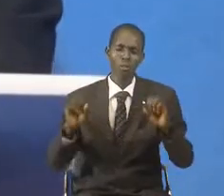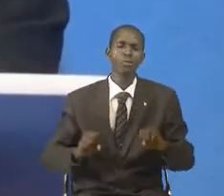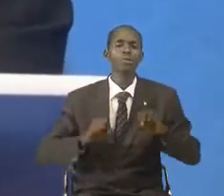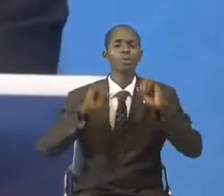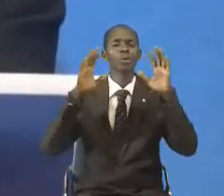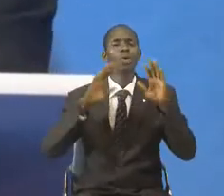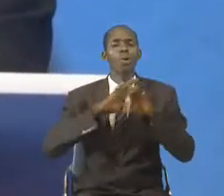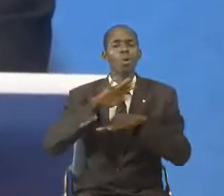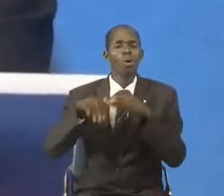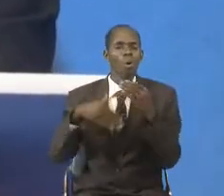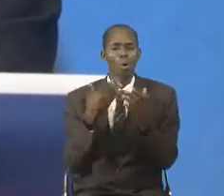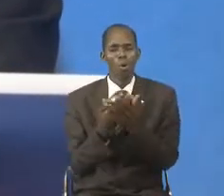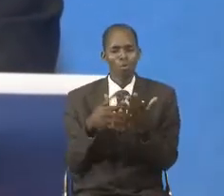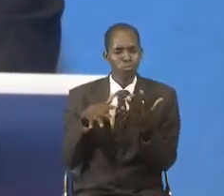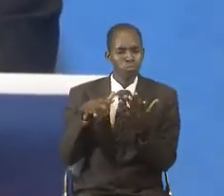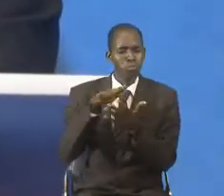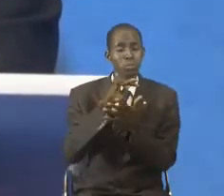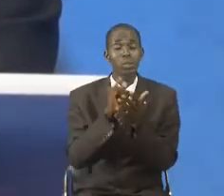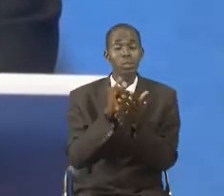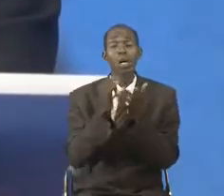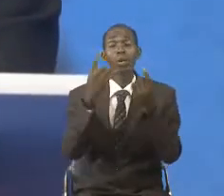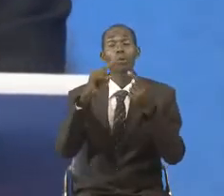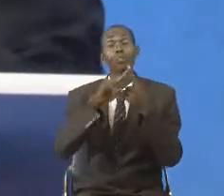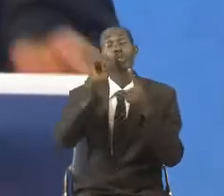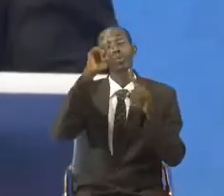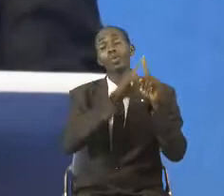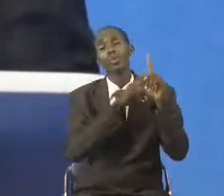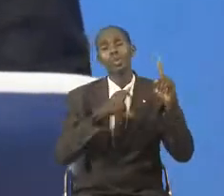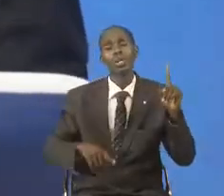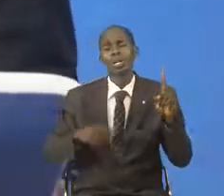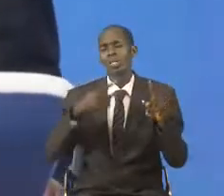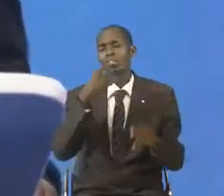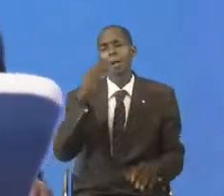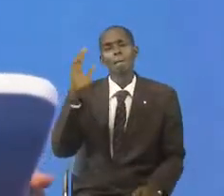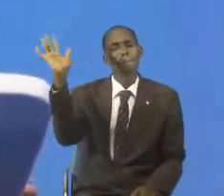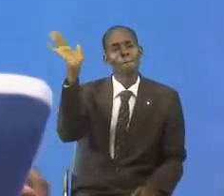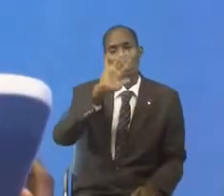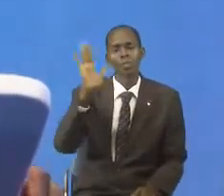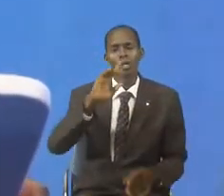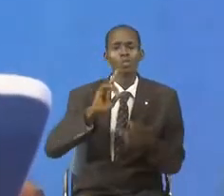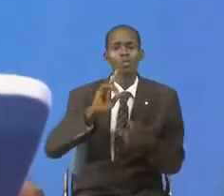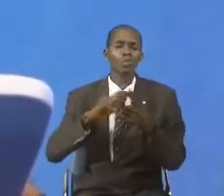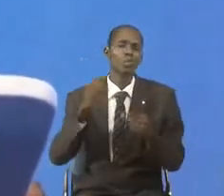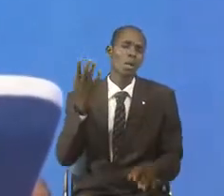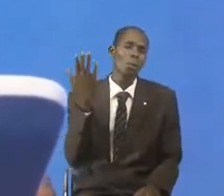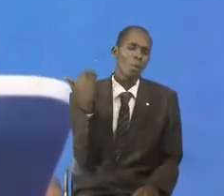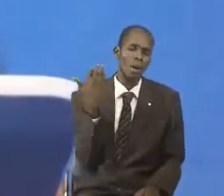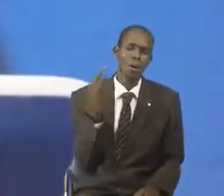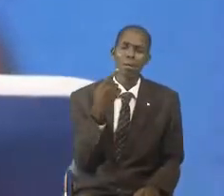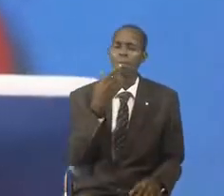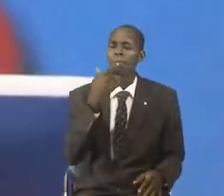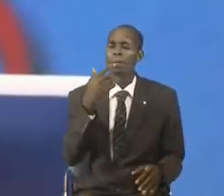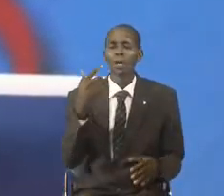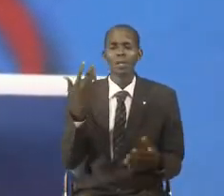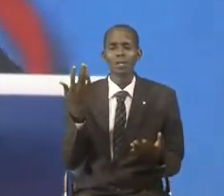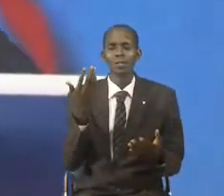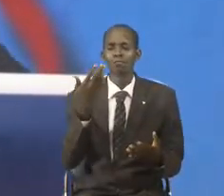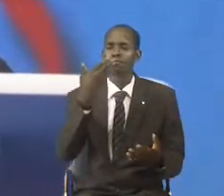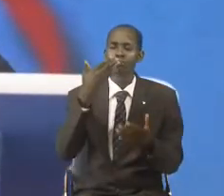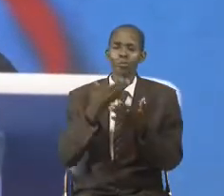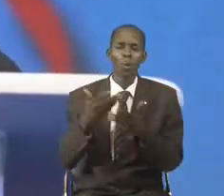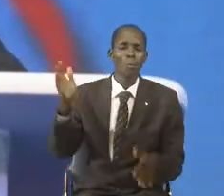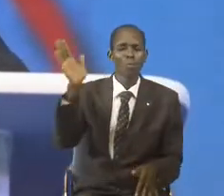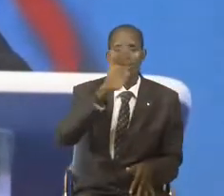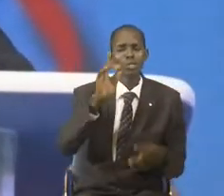in repentance and total surrender. All these who have come to you, Lord, and have said bye-bye to